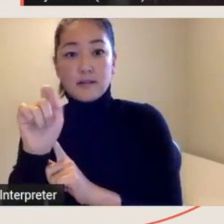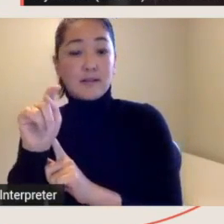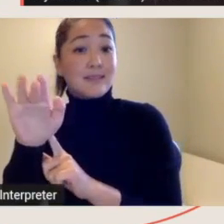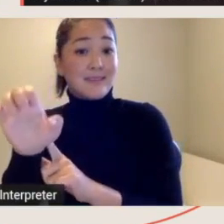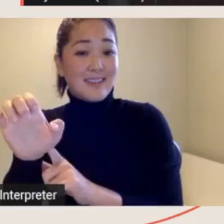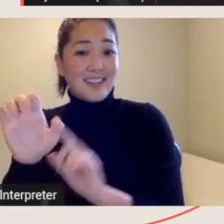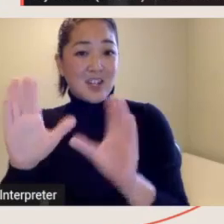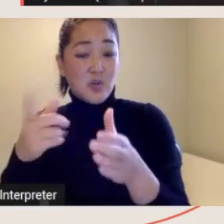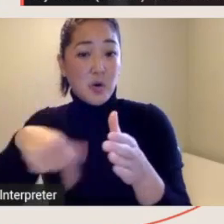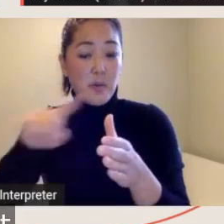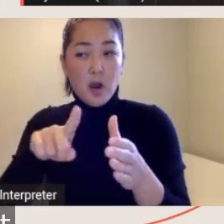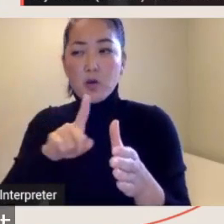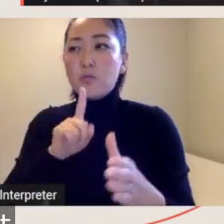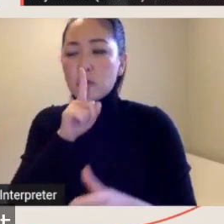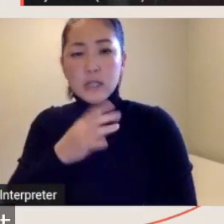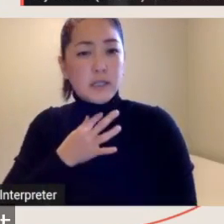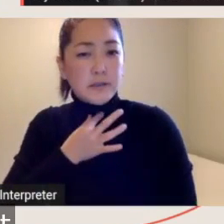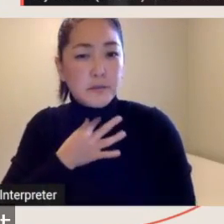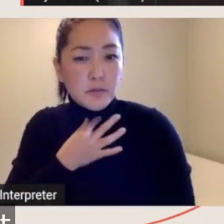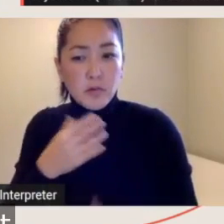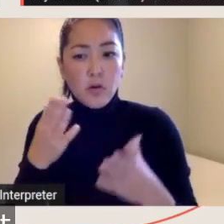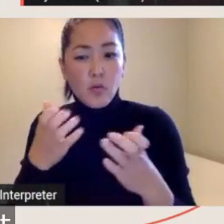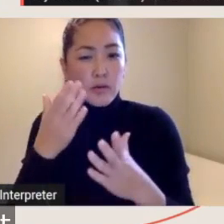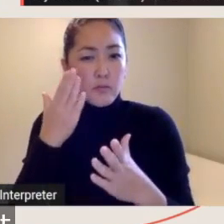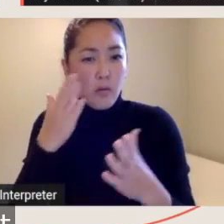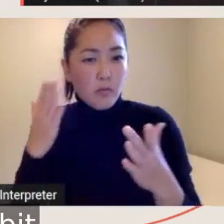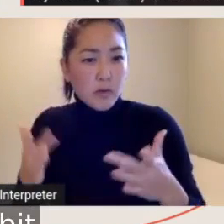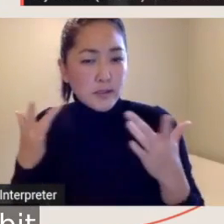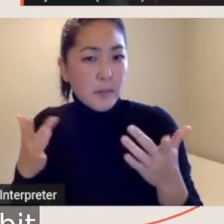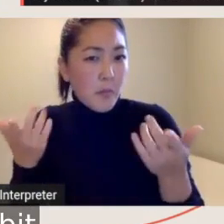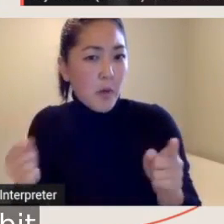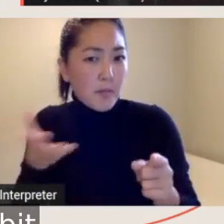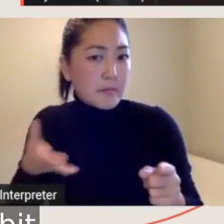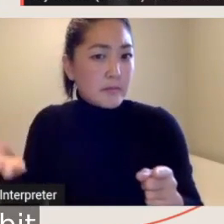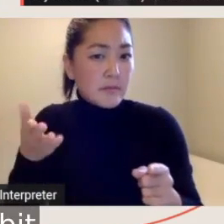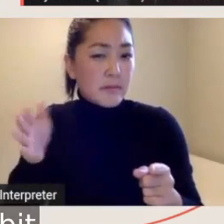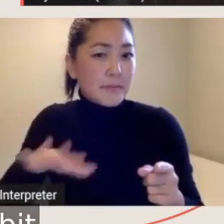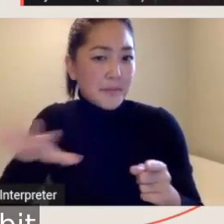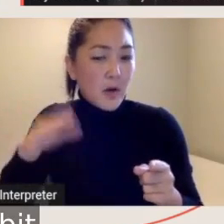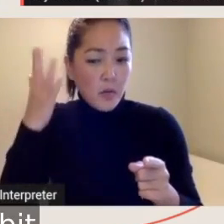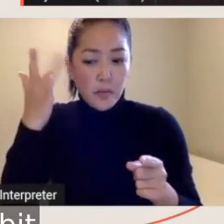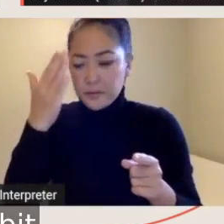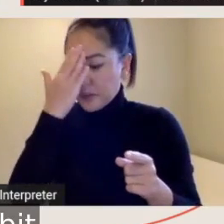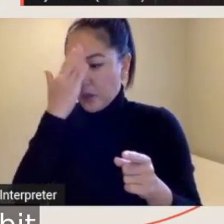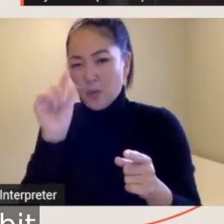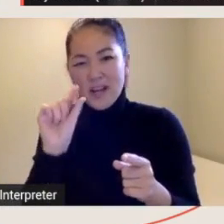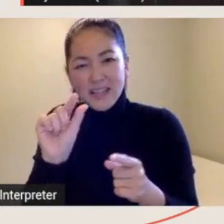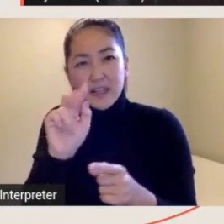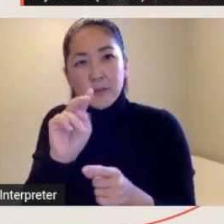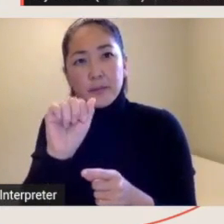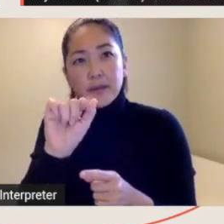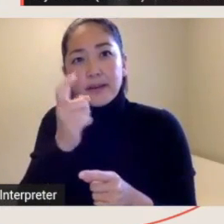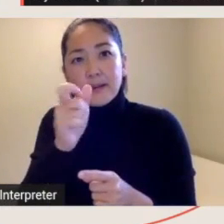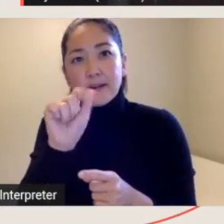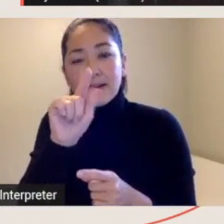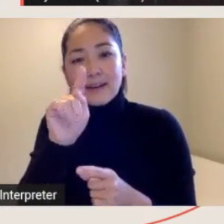and quite driven into understanding what was the issue there. Because we knew a little bit about the Naxalite issue, which in